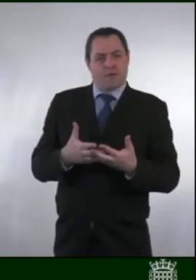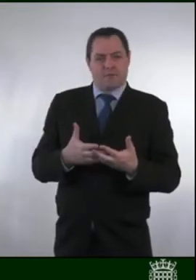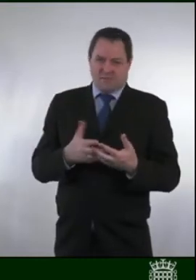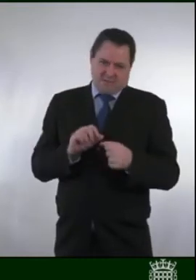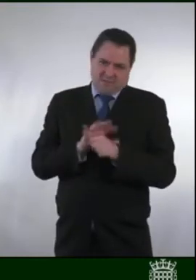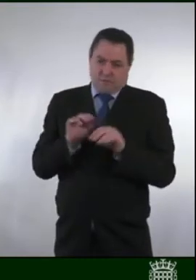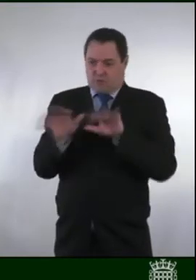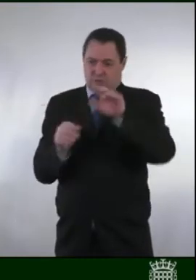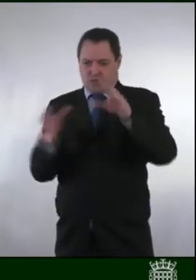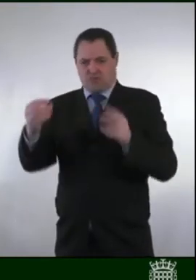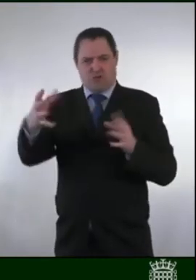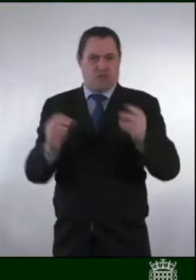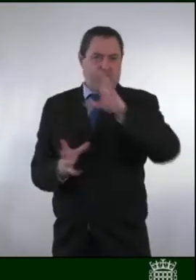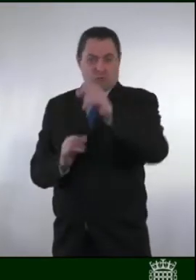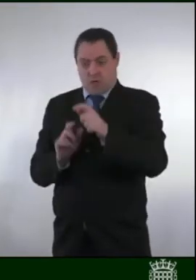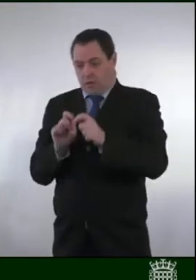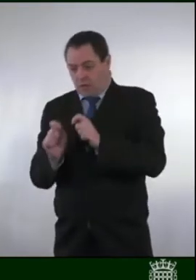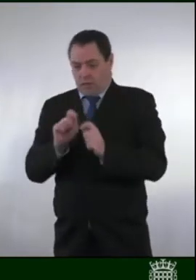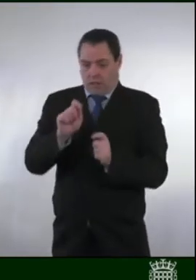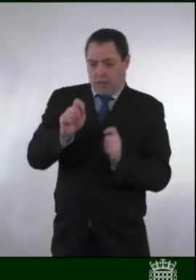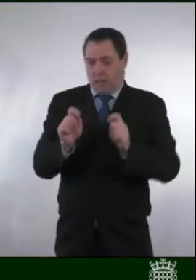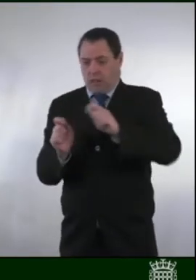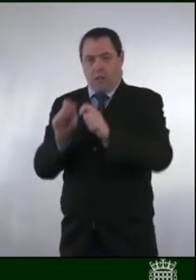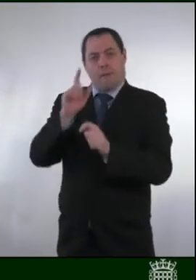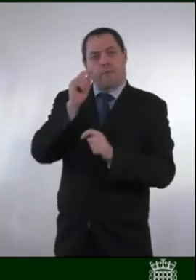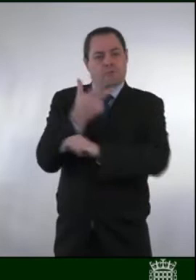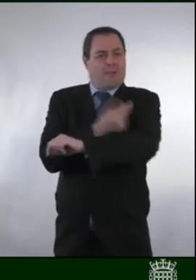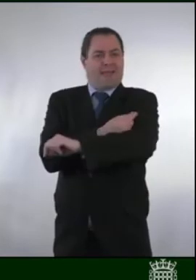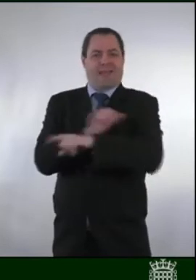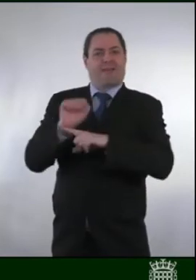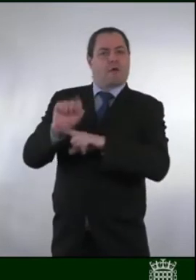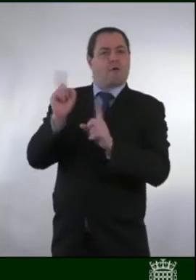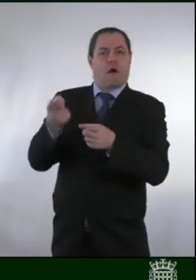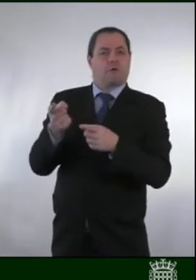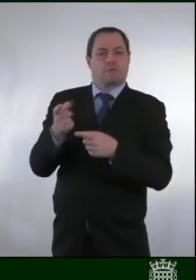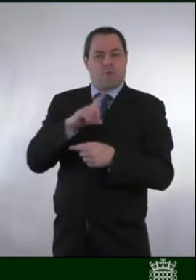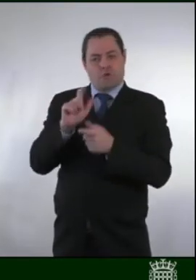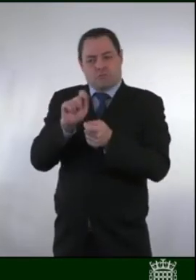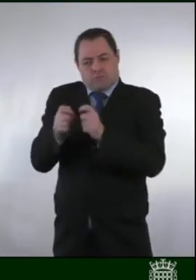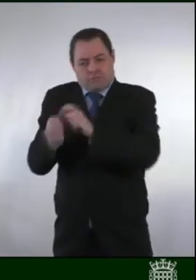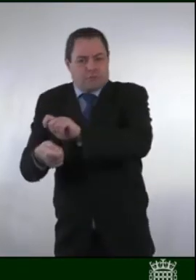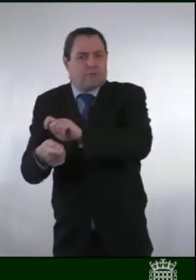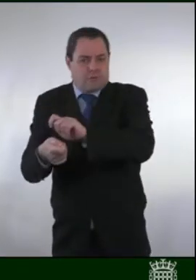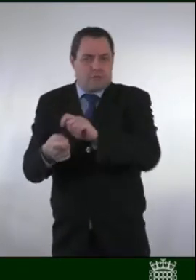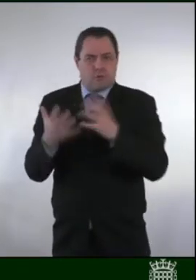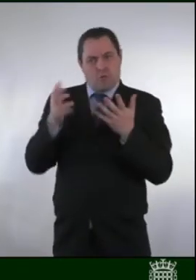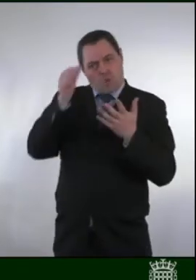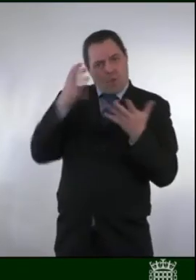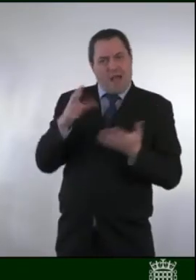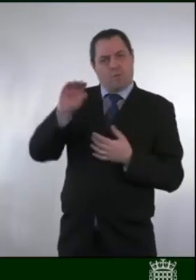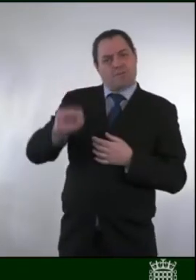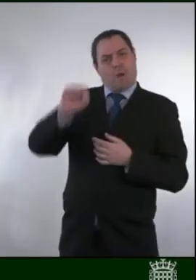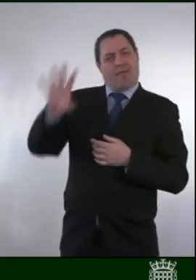will mutate and be able to dodge the vaccines or reduce their efficacy. And there's concerning data from South Africa in that